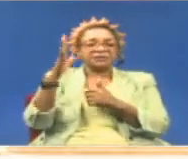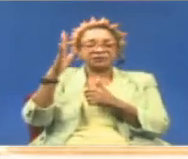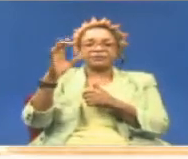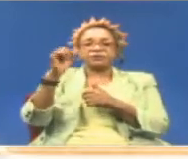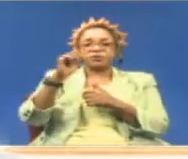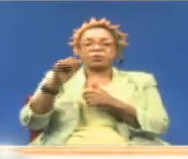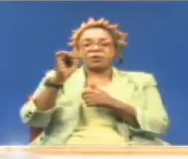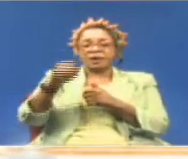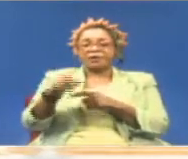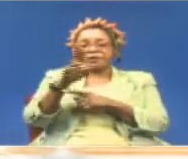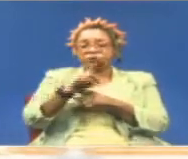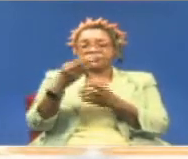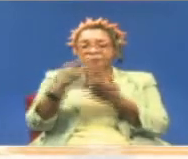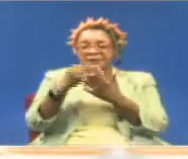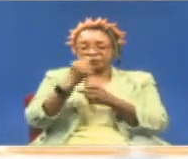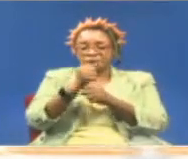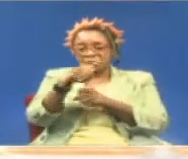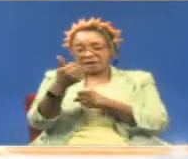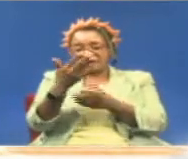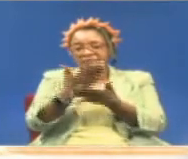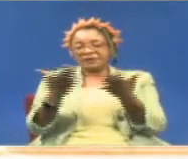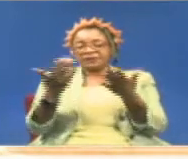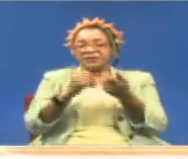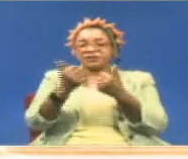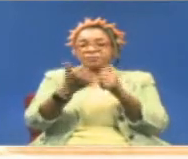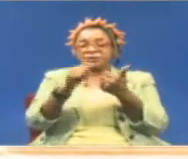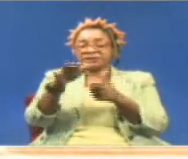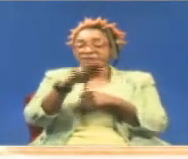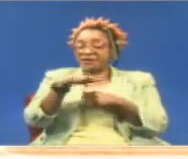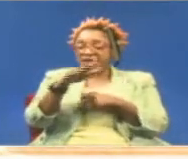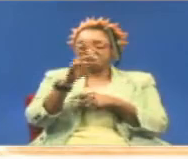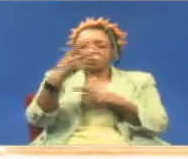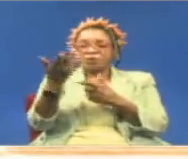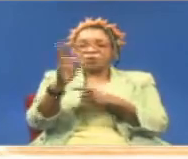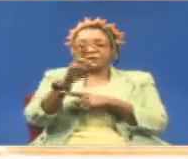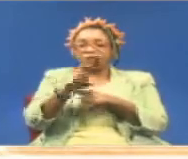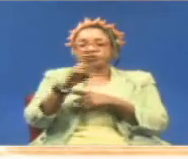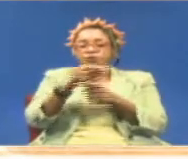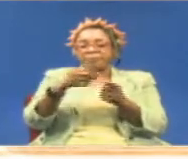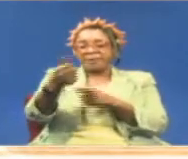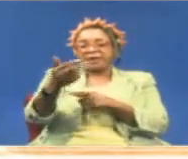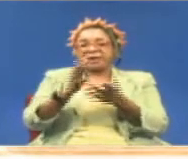money to also do other things in the sporting field. We can also use to pay tokens to athletes.